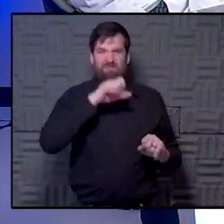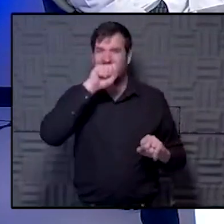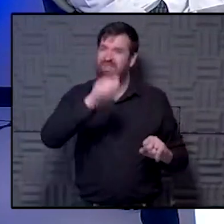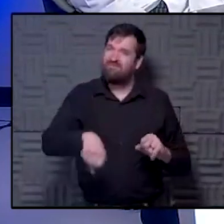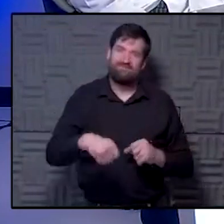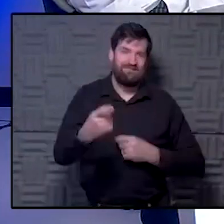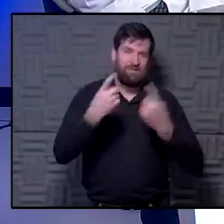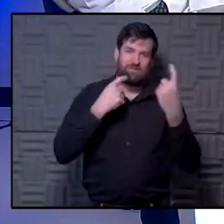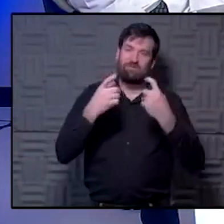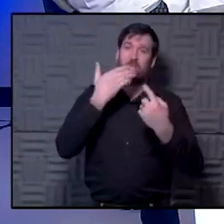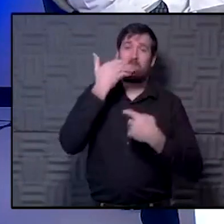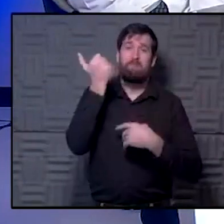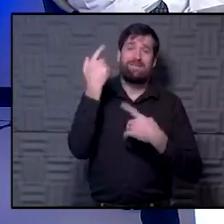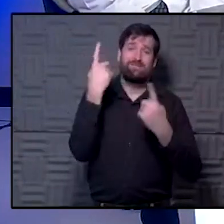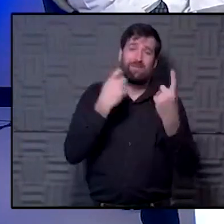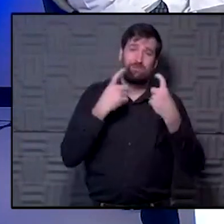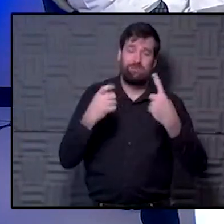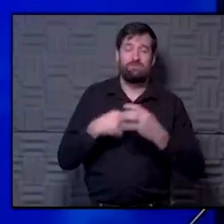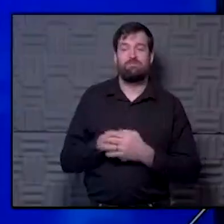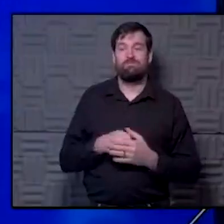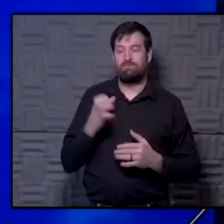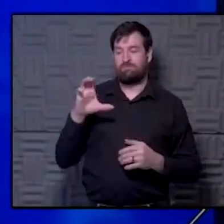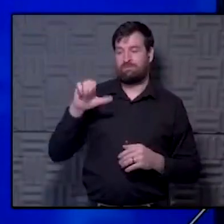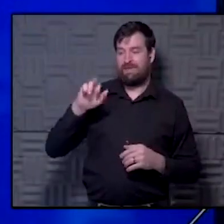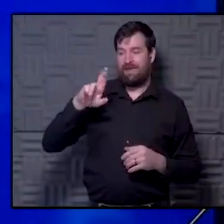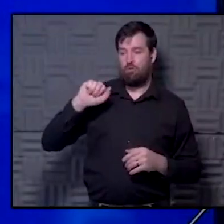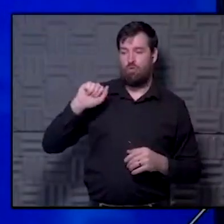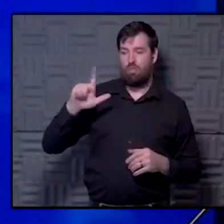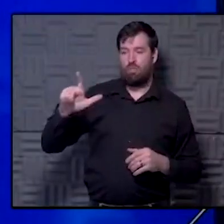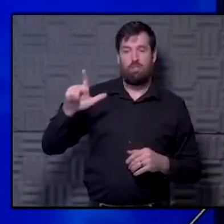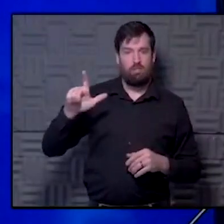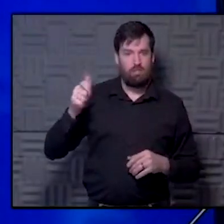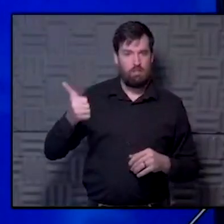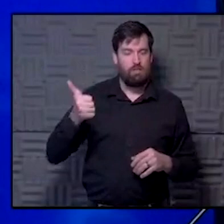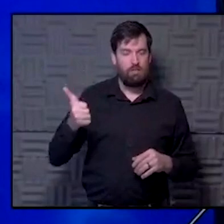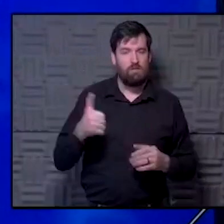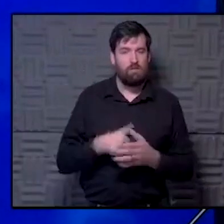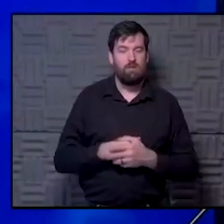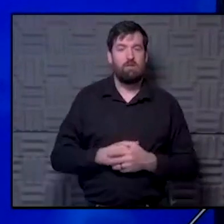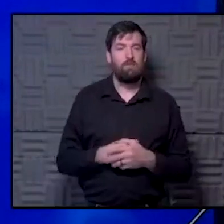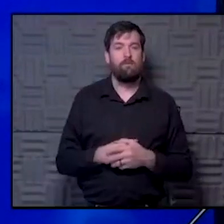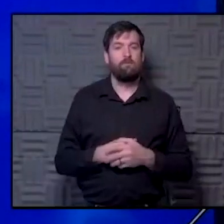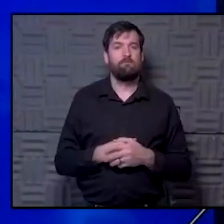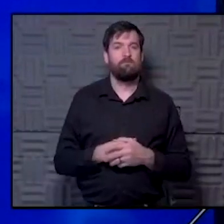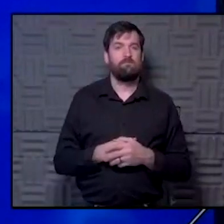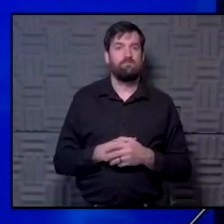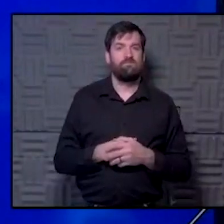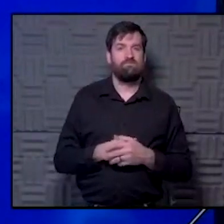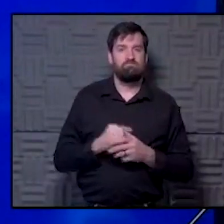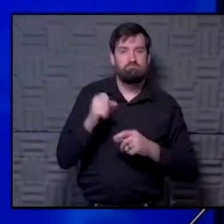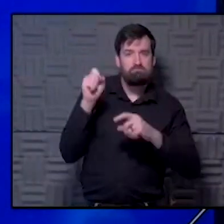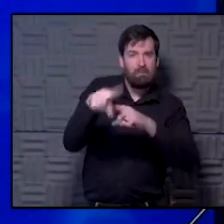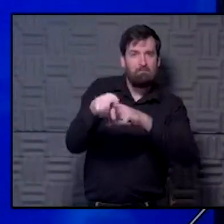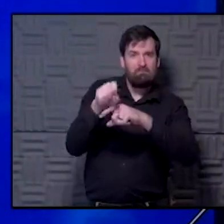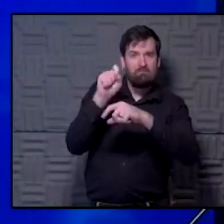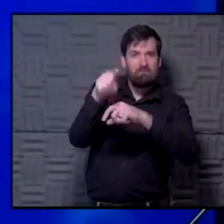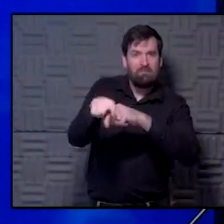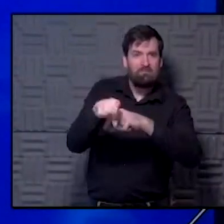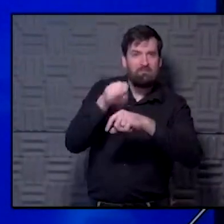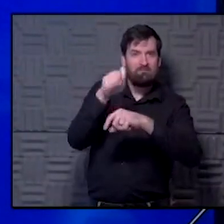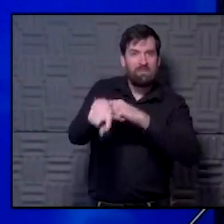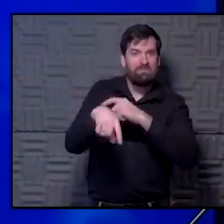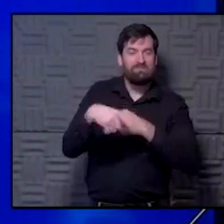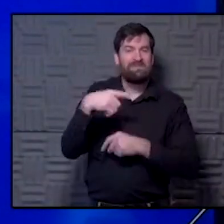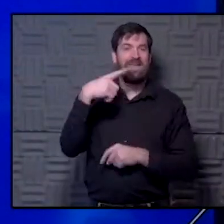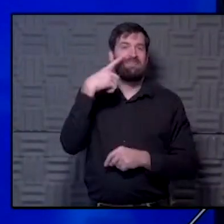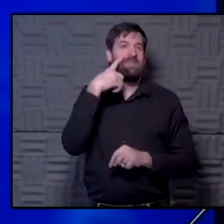And they have the best questions ever. I'm going to go to Carol because she has she keeps putting her question on, probably because she